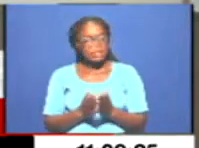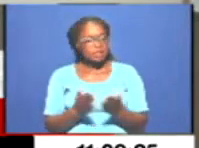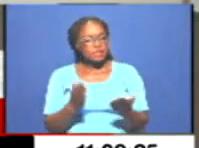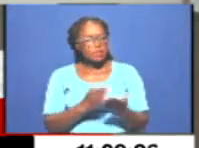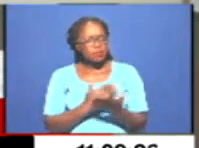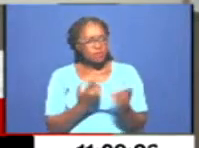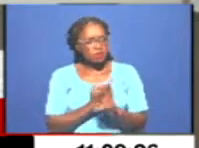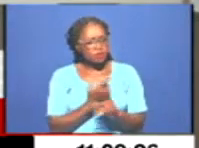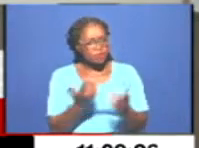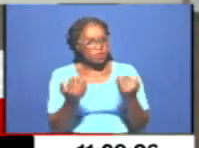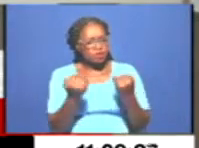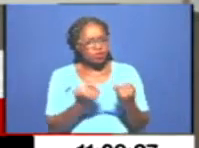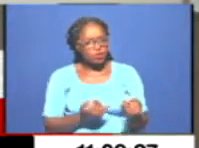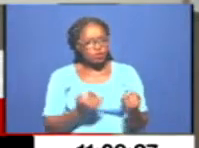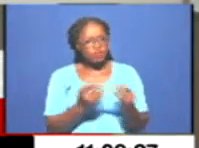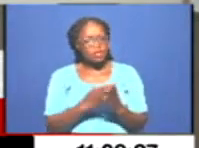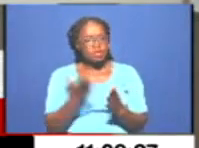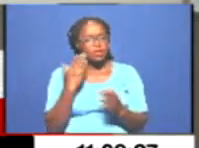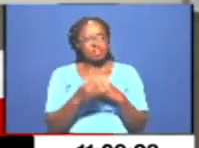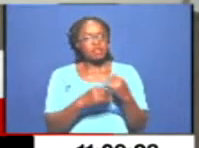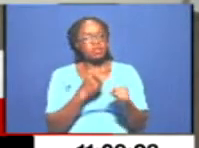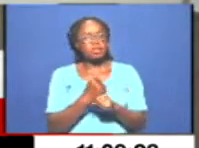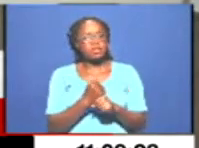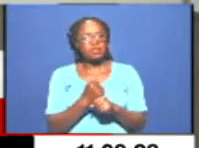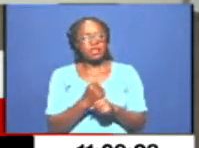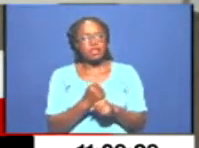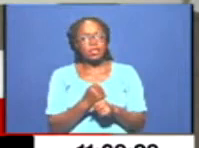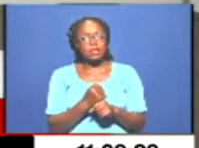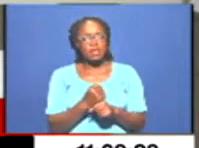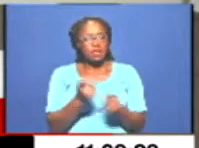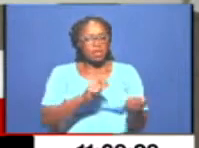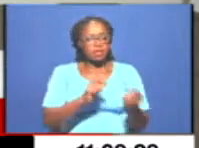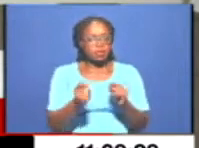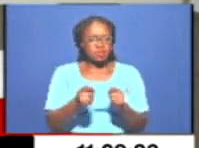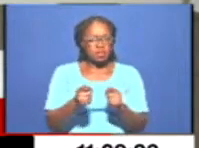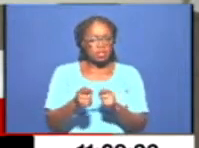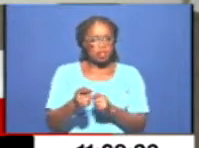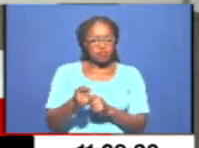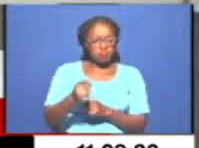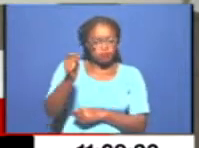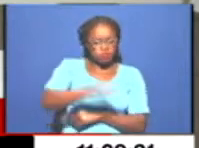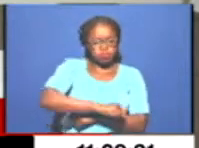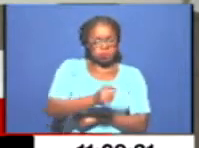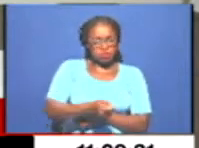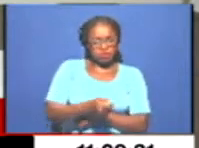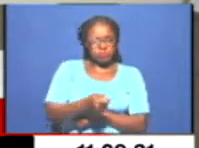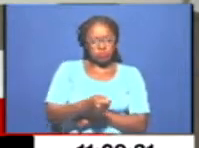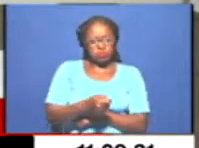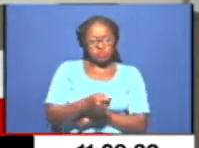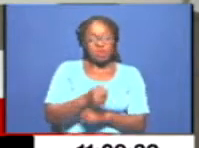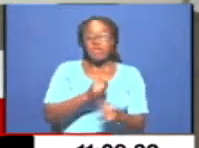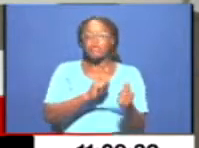here. I think was it last year, a golf administrator got a scholarship to go study through the sport,